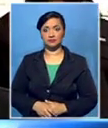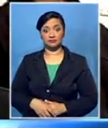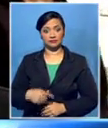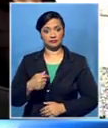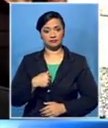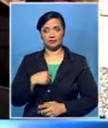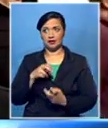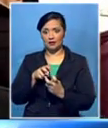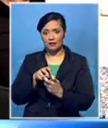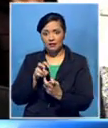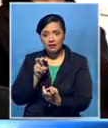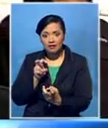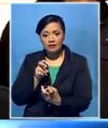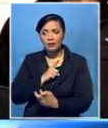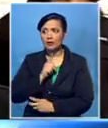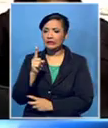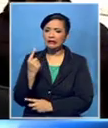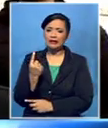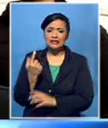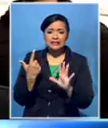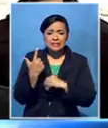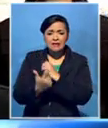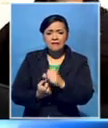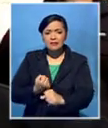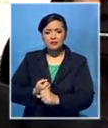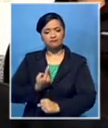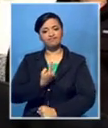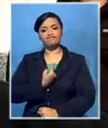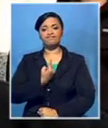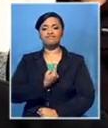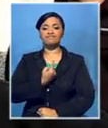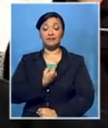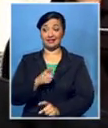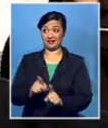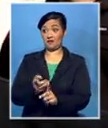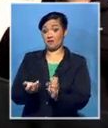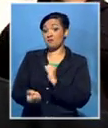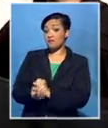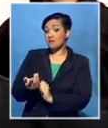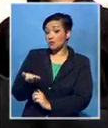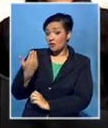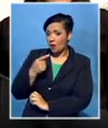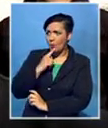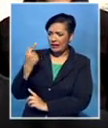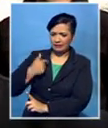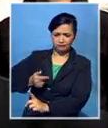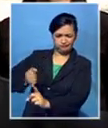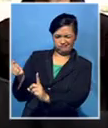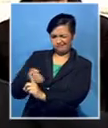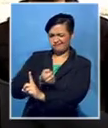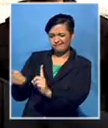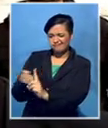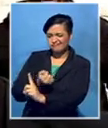live with this, because he's been in isolation for about 7 years under the previous regime, as you heard. That used to be torture, even a few